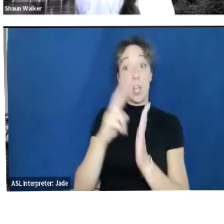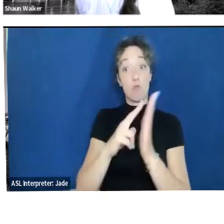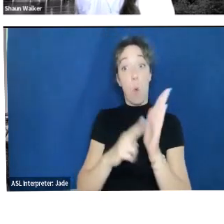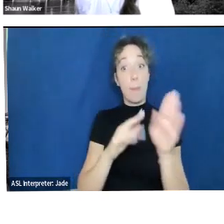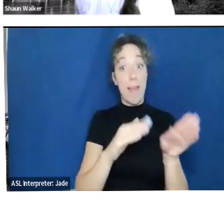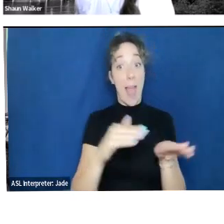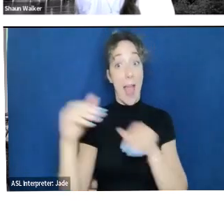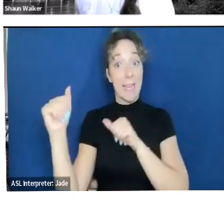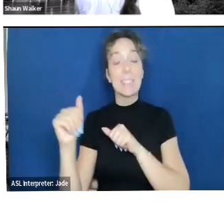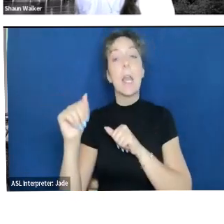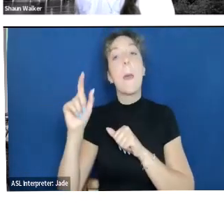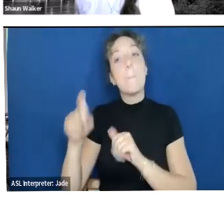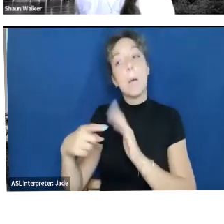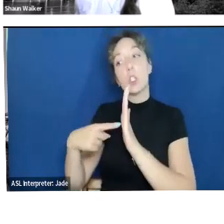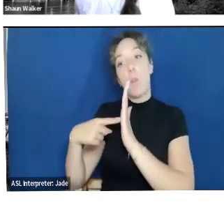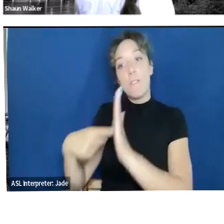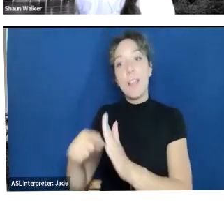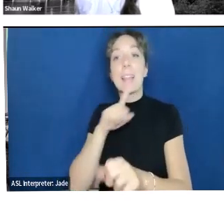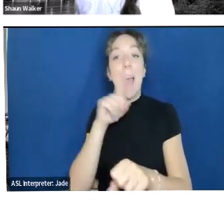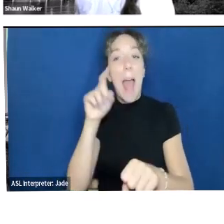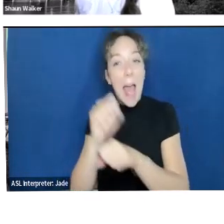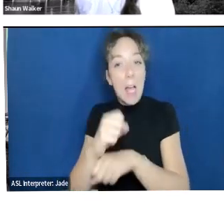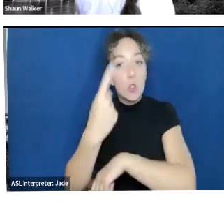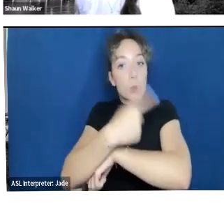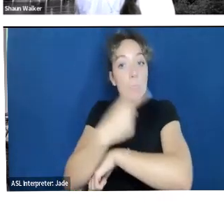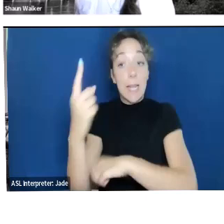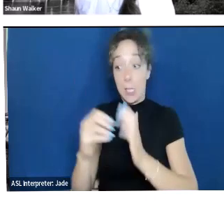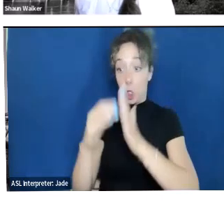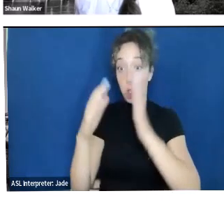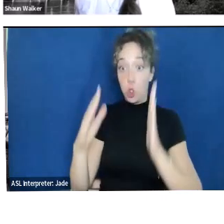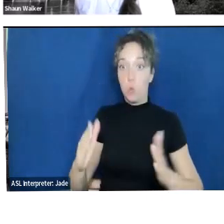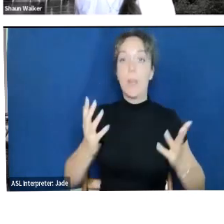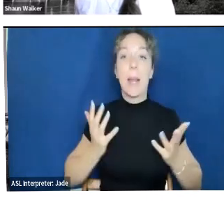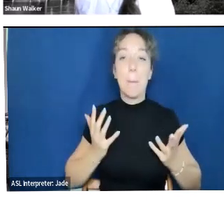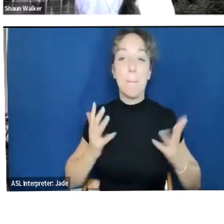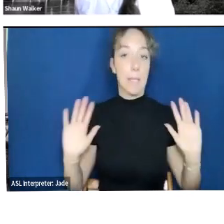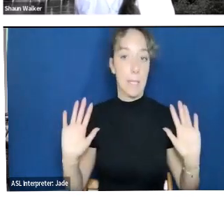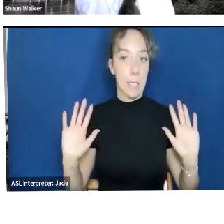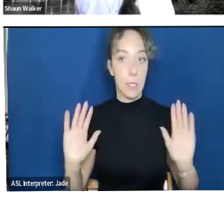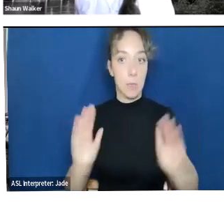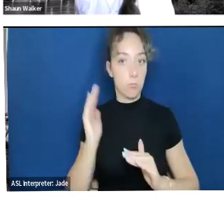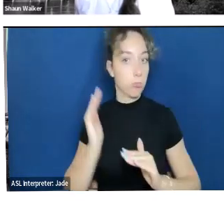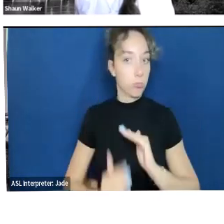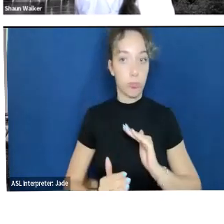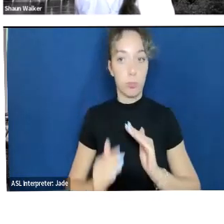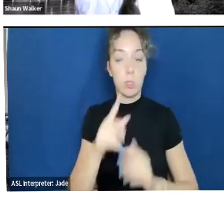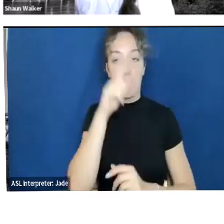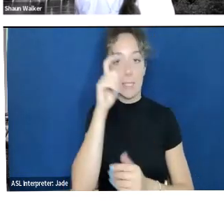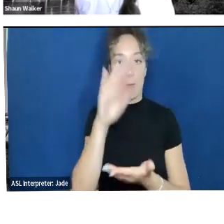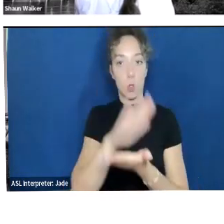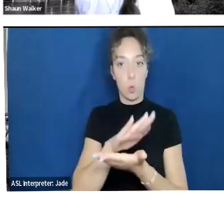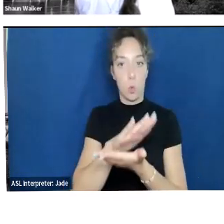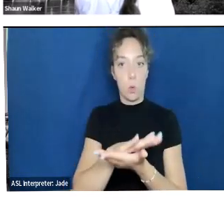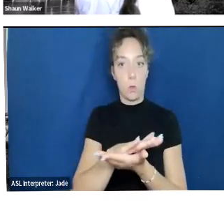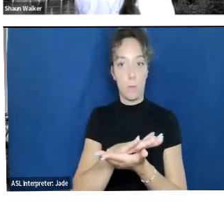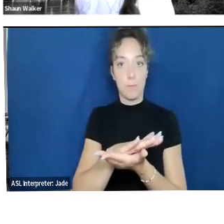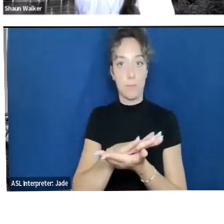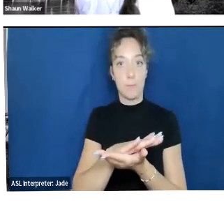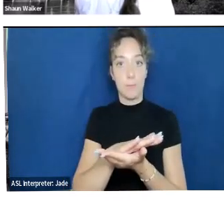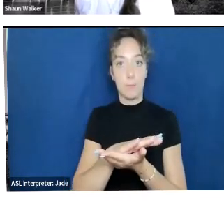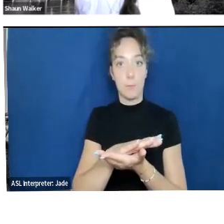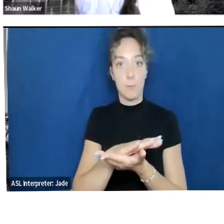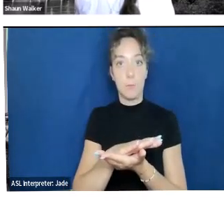must reflect the actual date that the student completed summer school and their